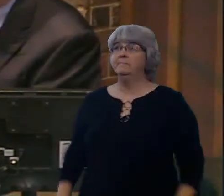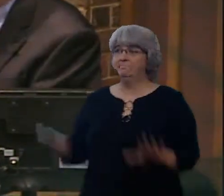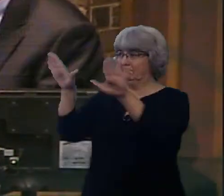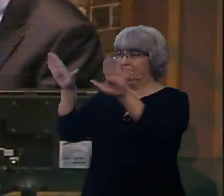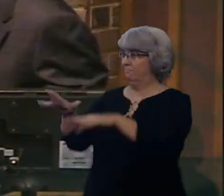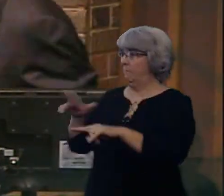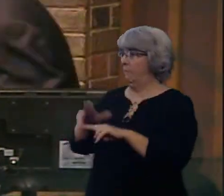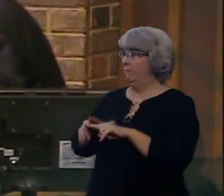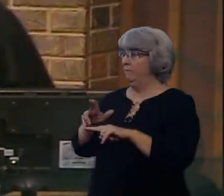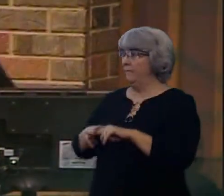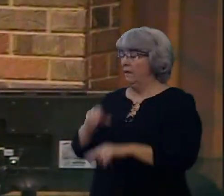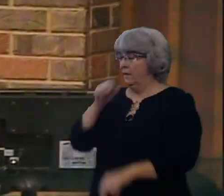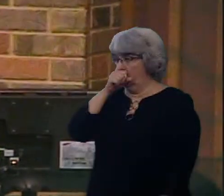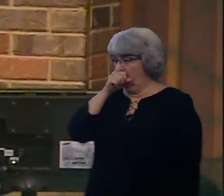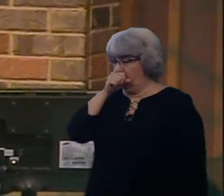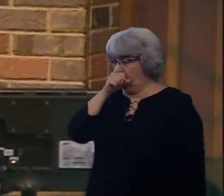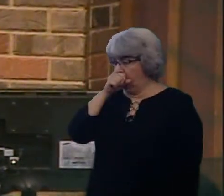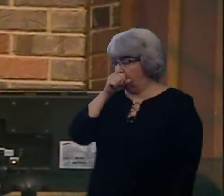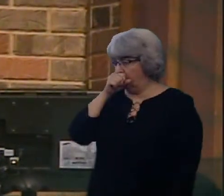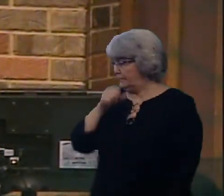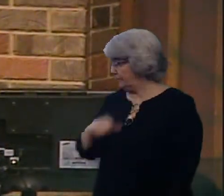Be seated, please.